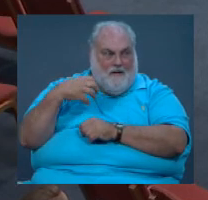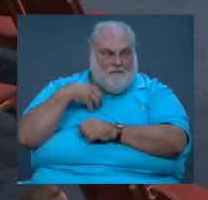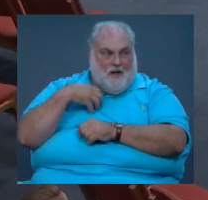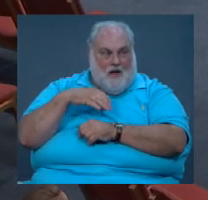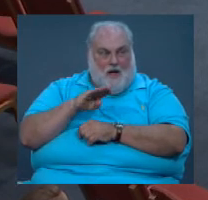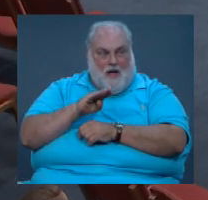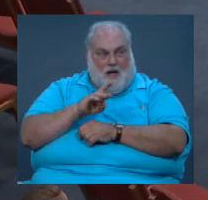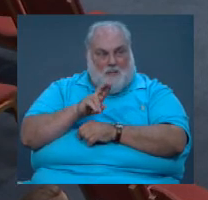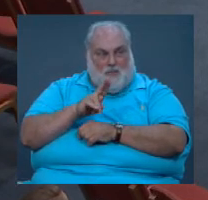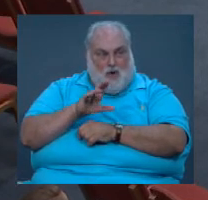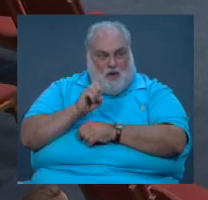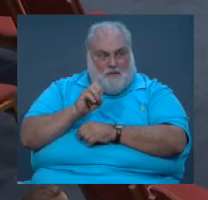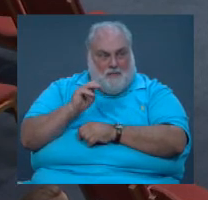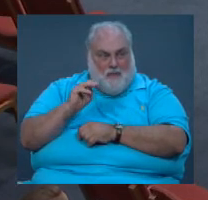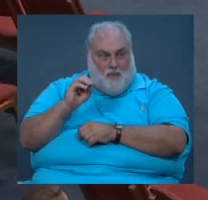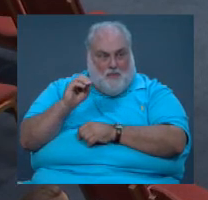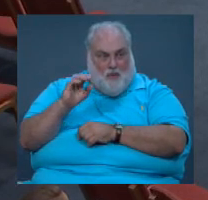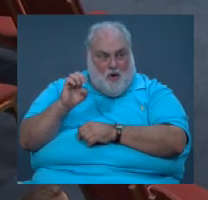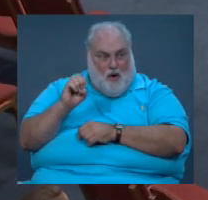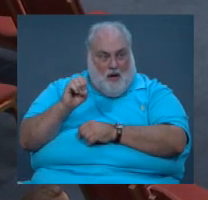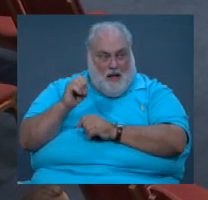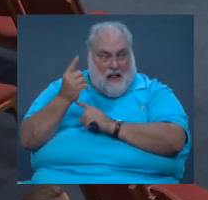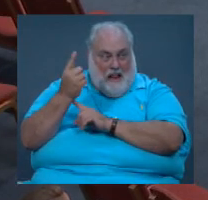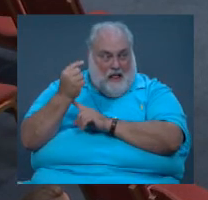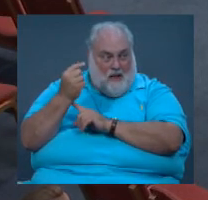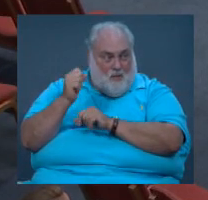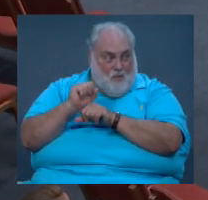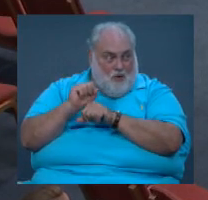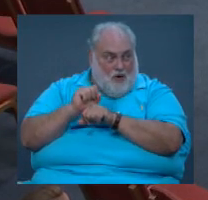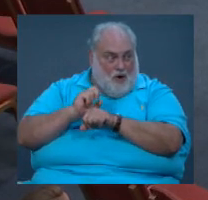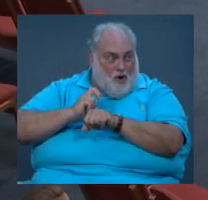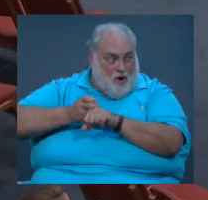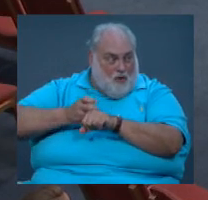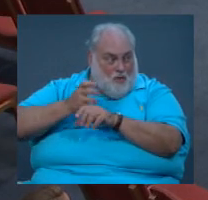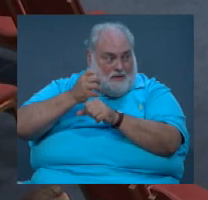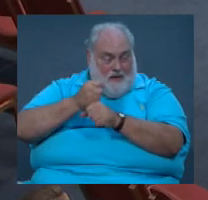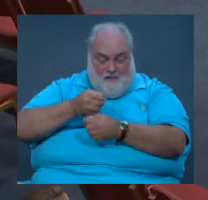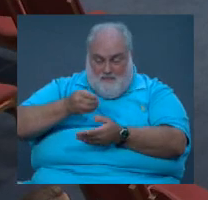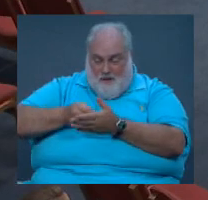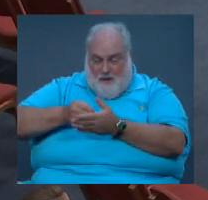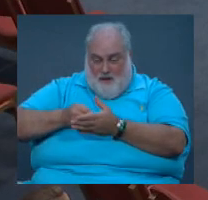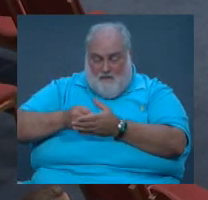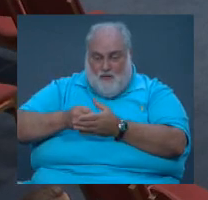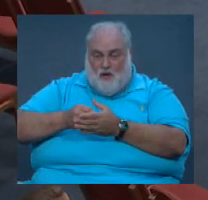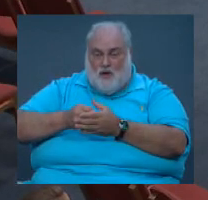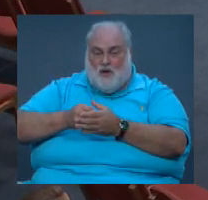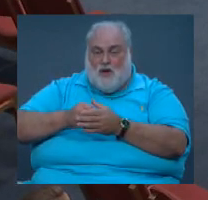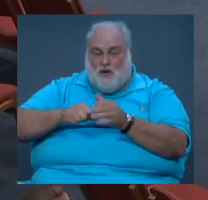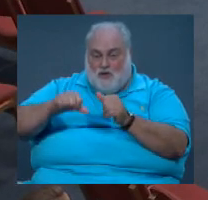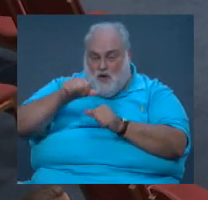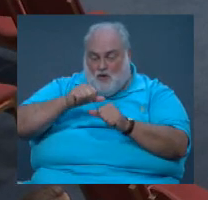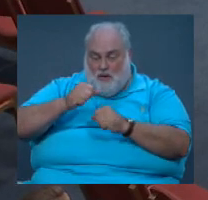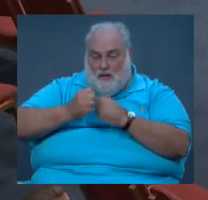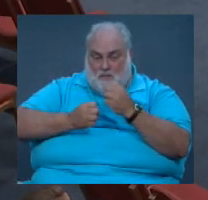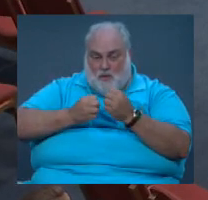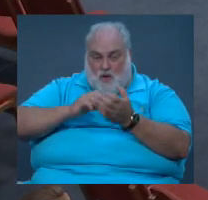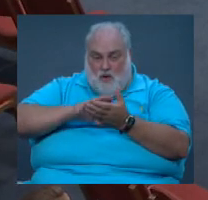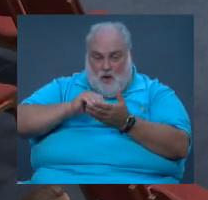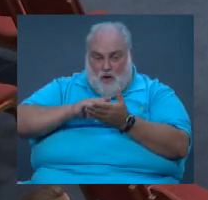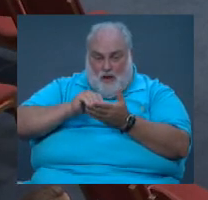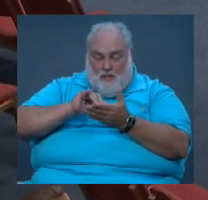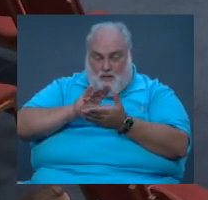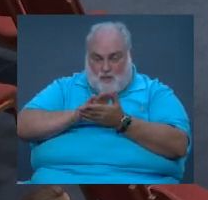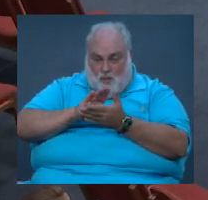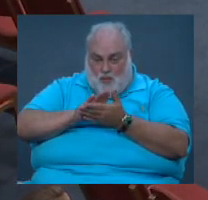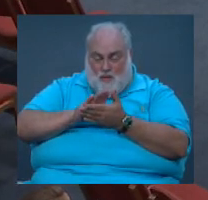Moore. Before last year, they've been working hard to receive some grant dollars for social and emotional learning within the schools. So we already